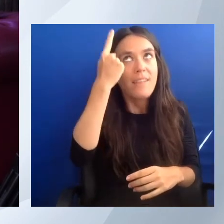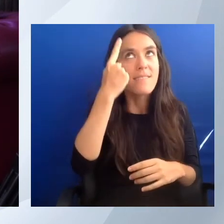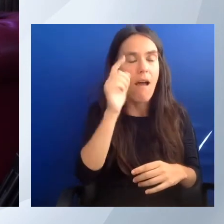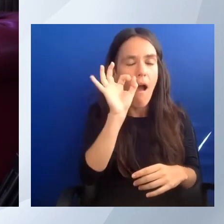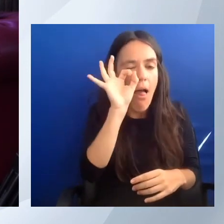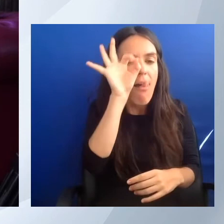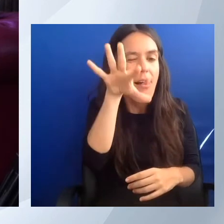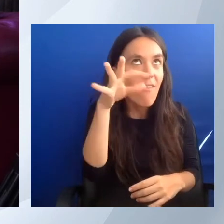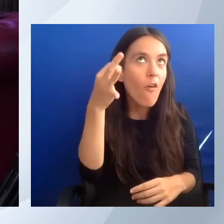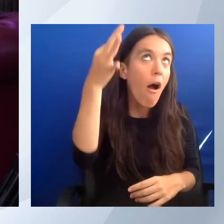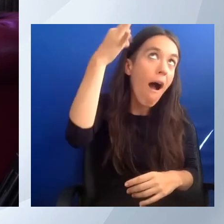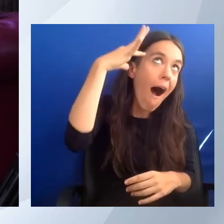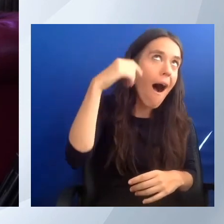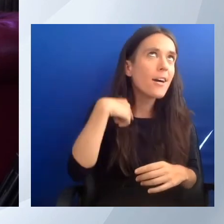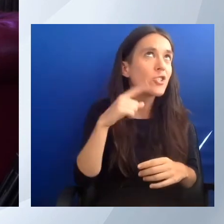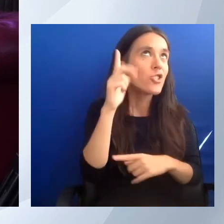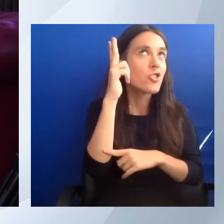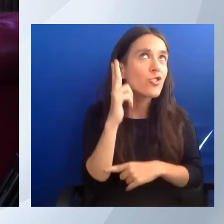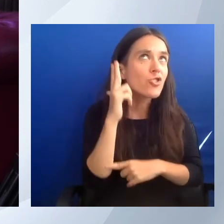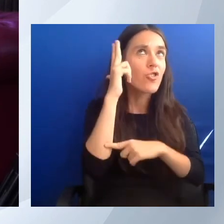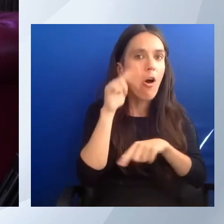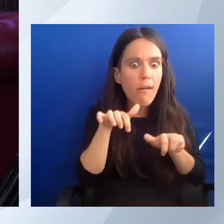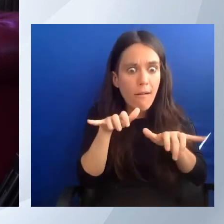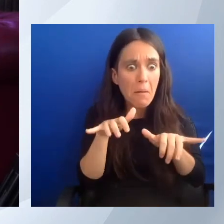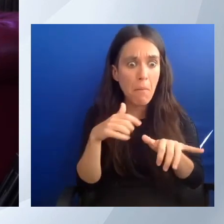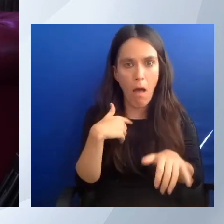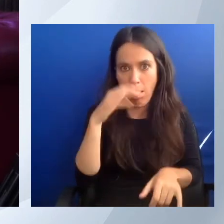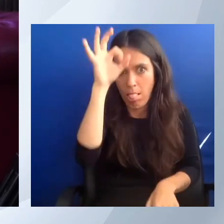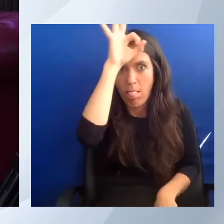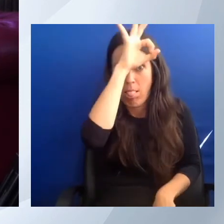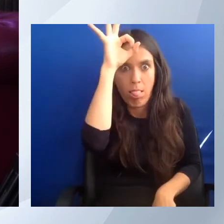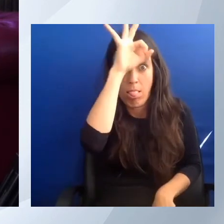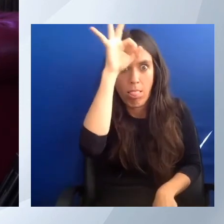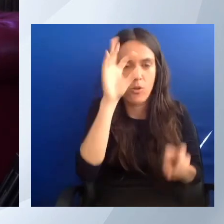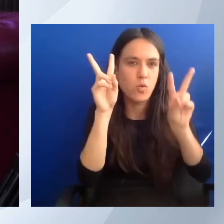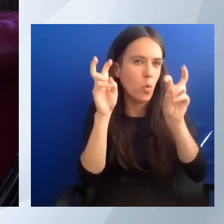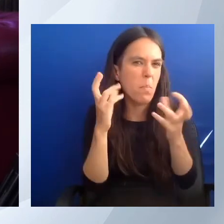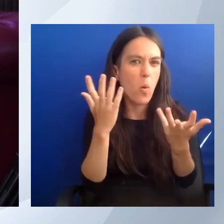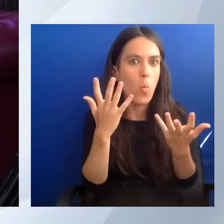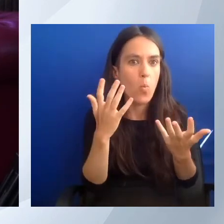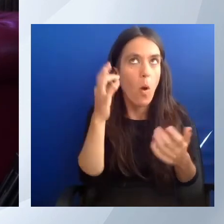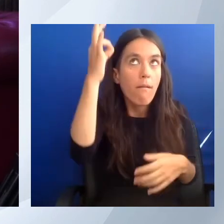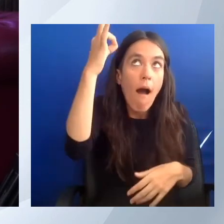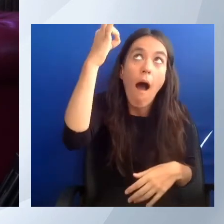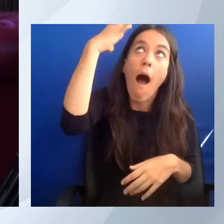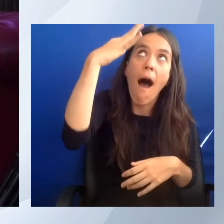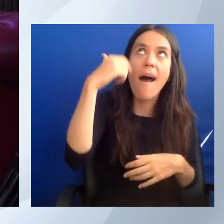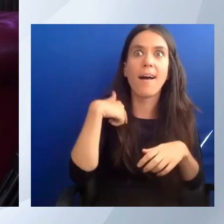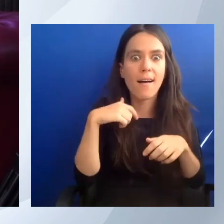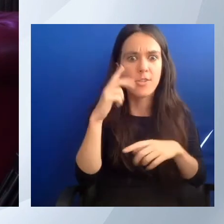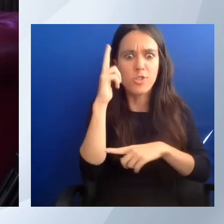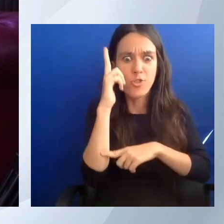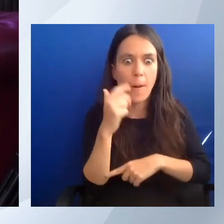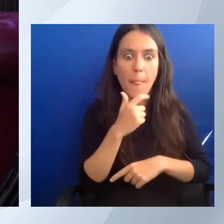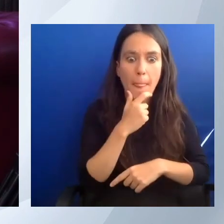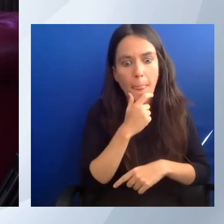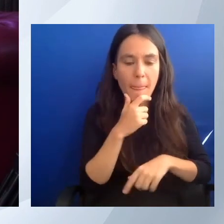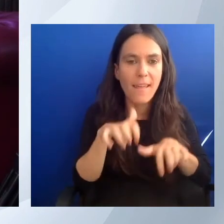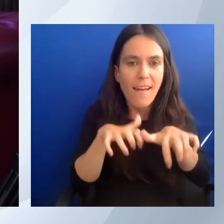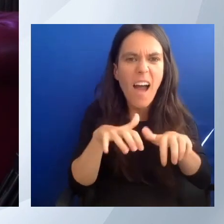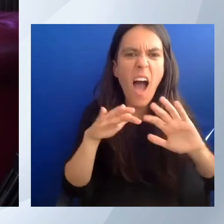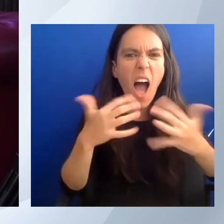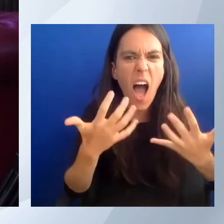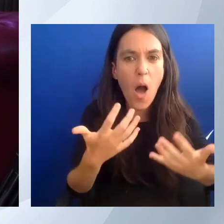for instance, because I don't know anything about this? Yeah, so I get asked this a